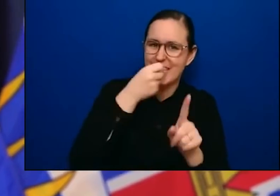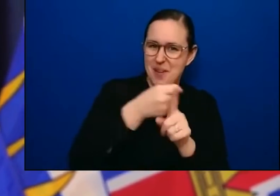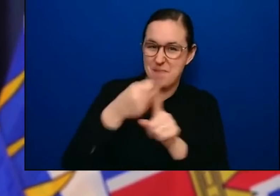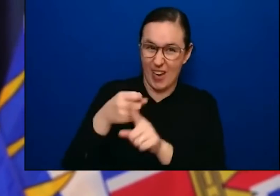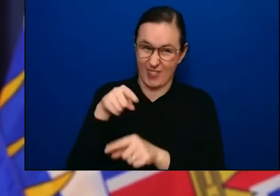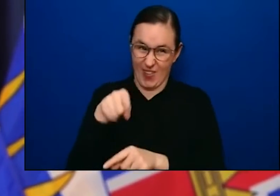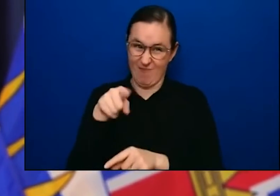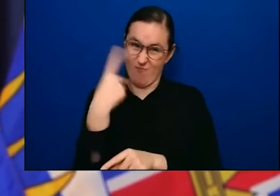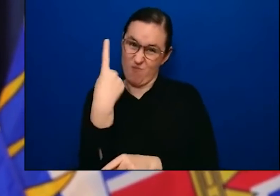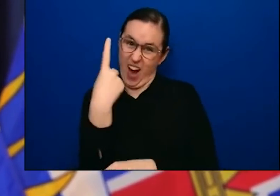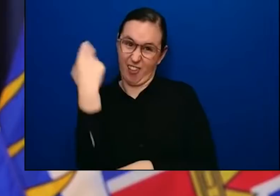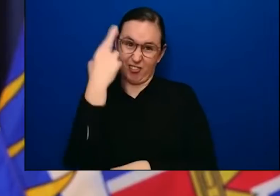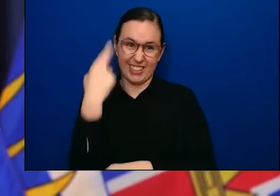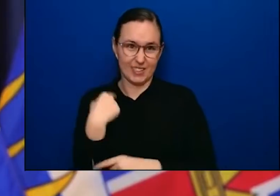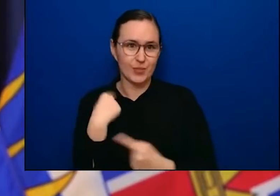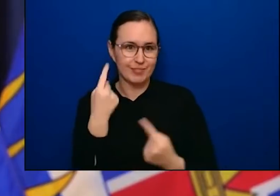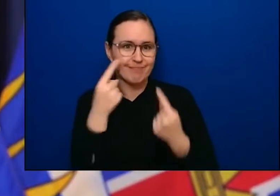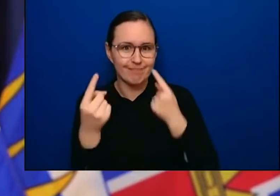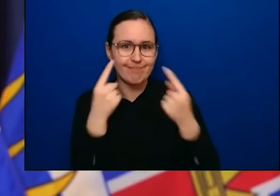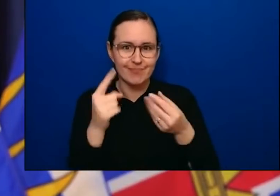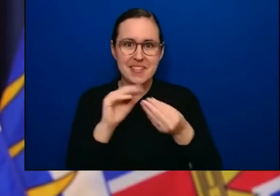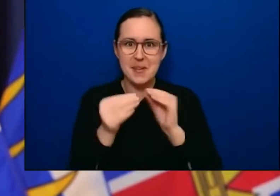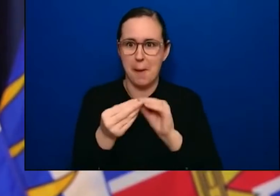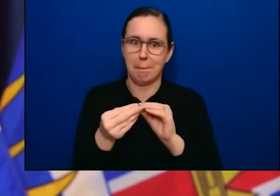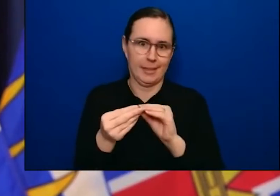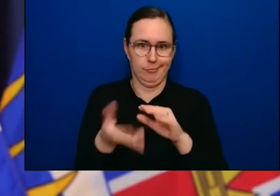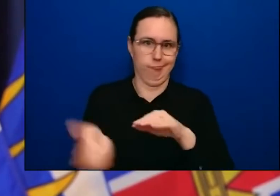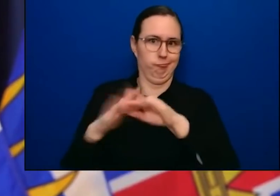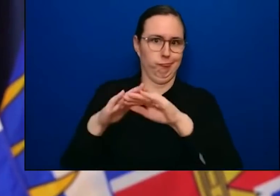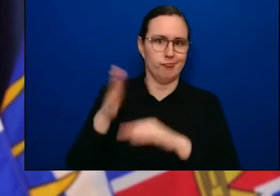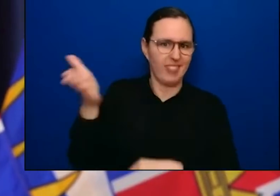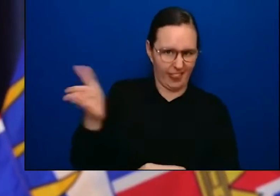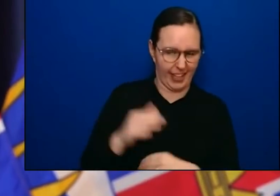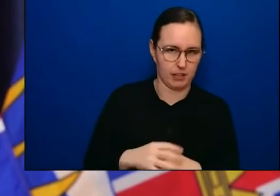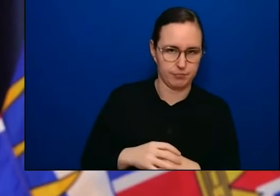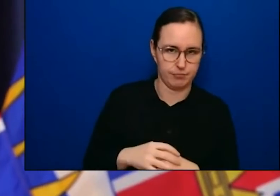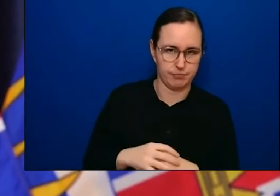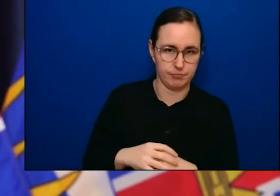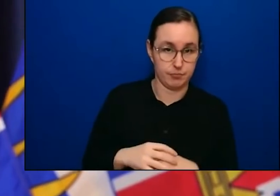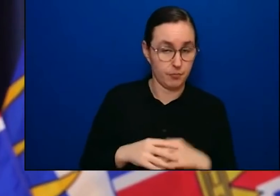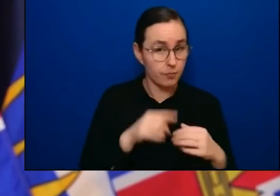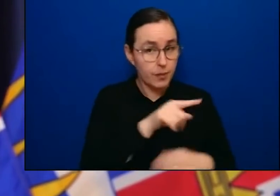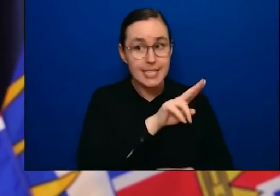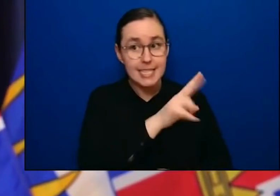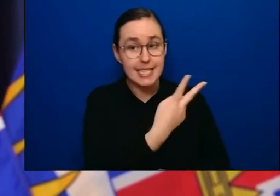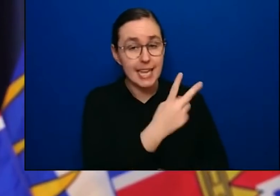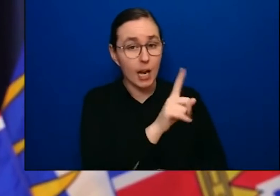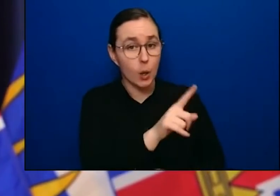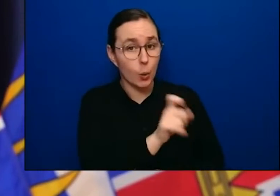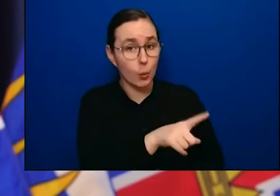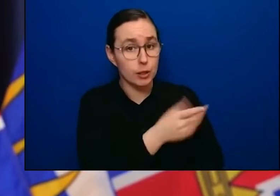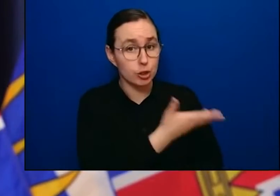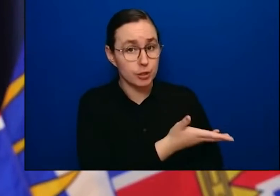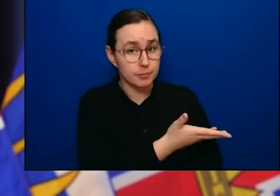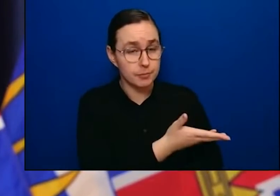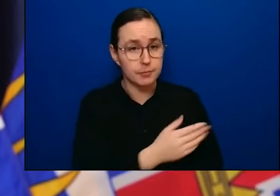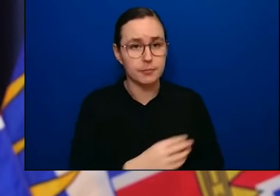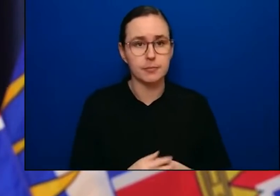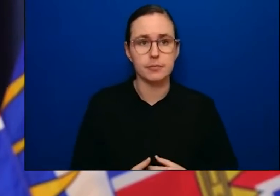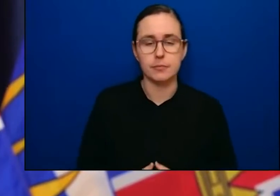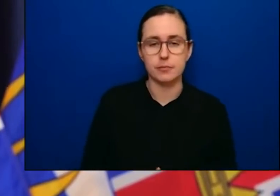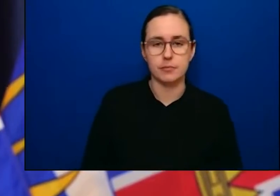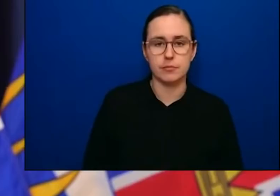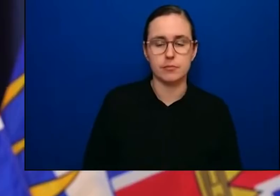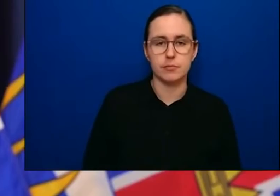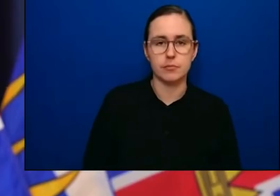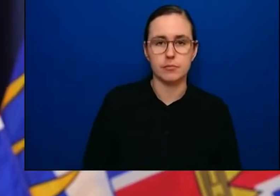follow-up? Yes, I do. I just don't know, too, whether there's a concern with Alberta loosening their